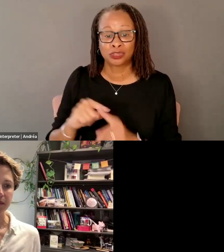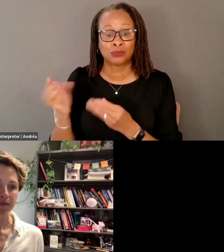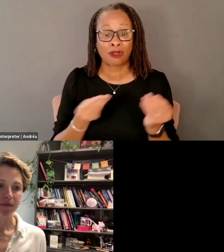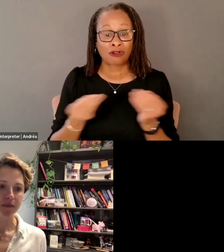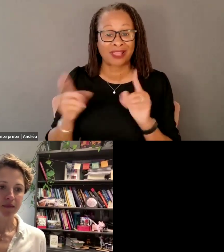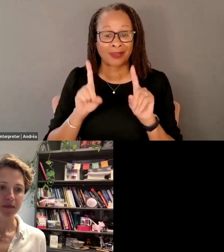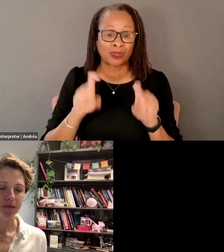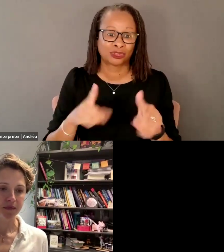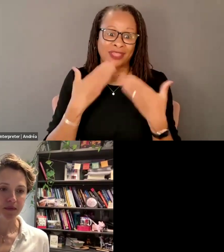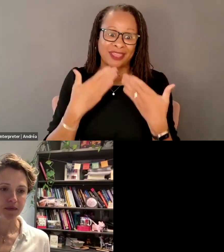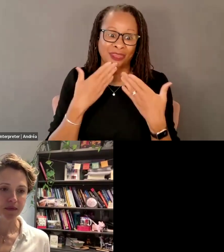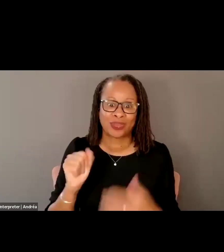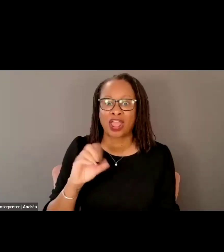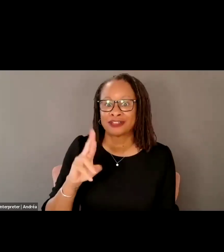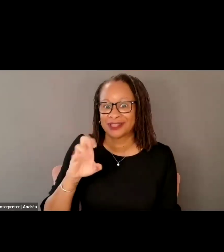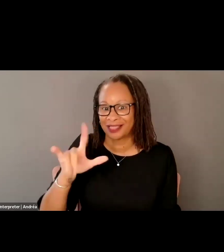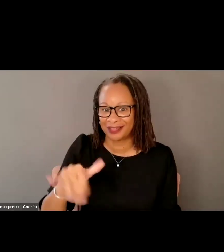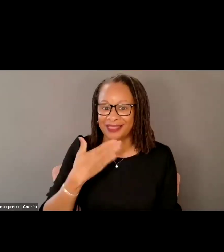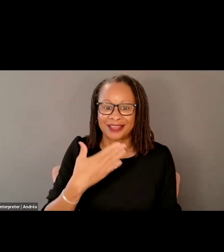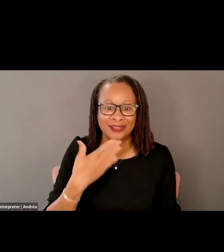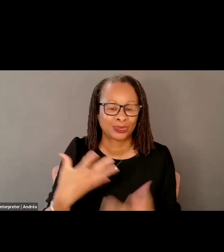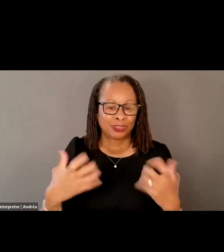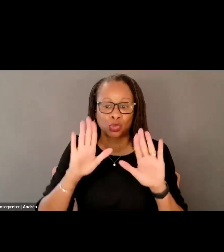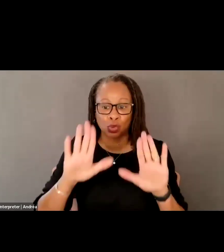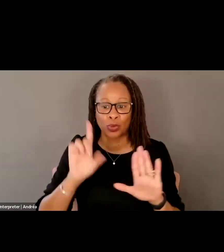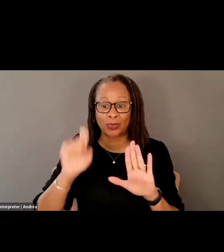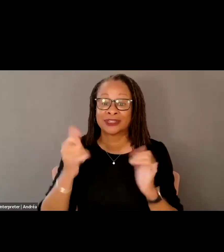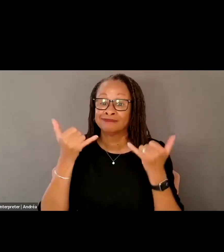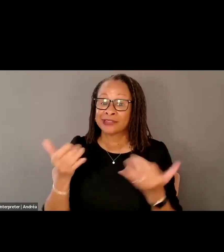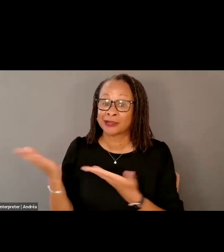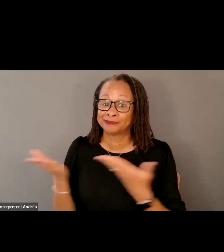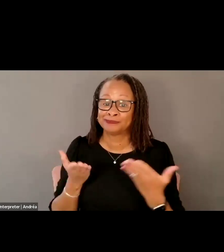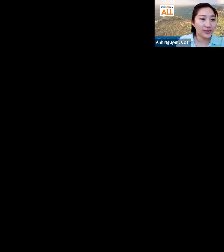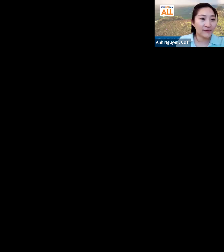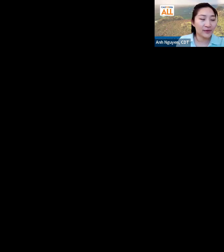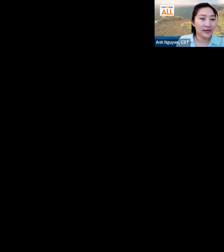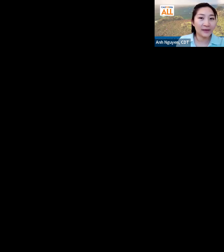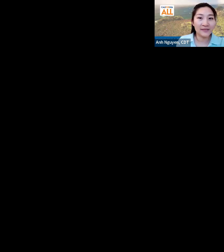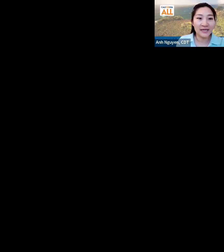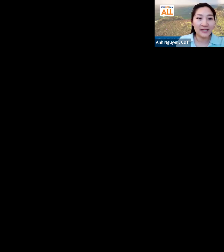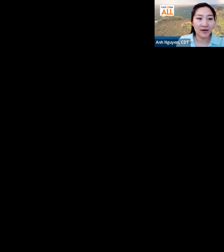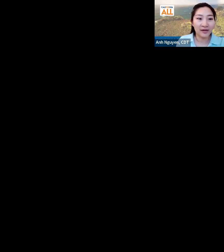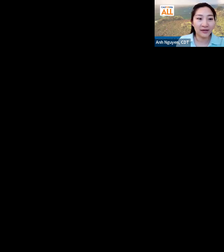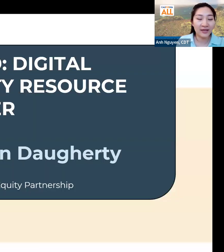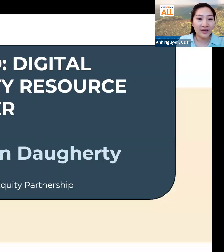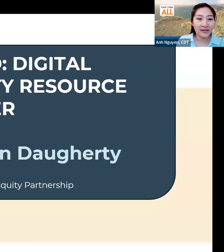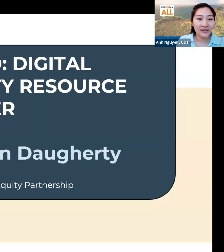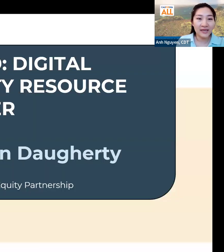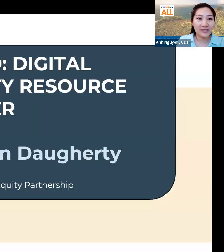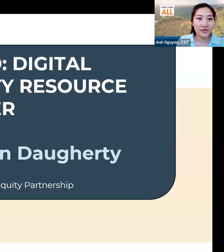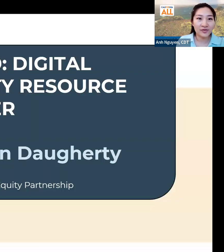Great questions from the group. Now I would like to bring Sean Doherty to give a quick update